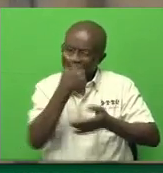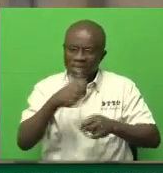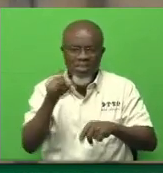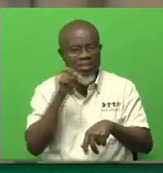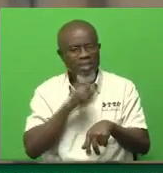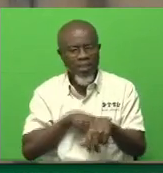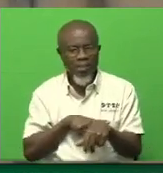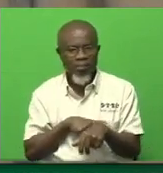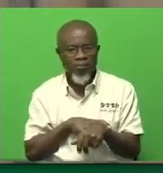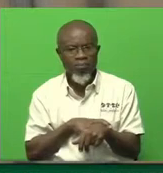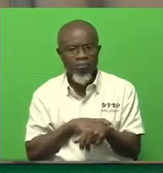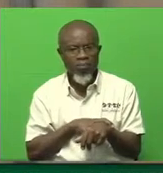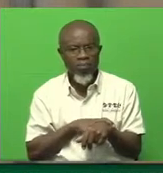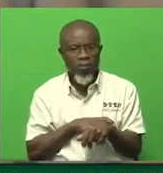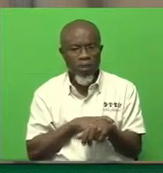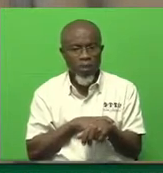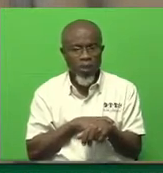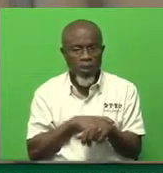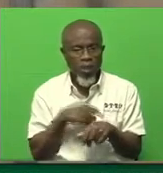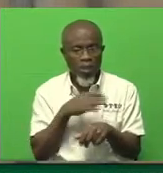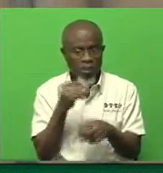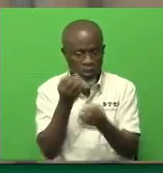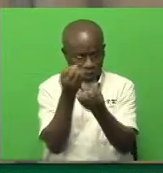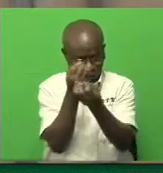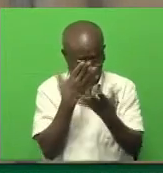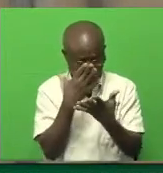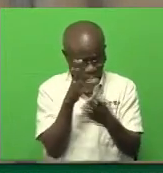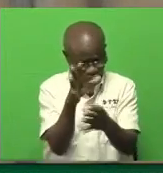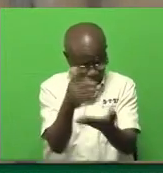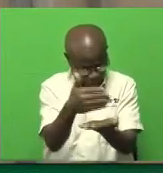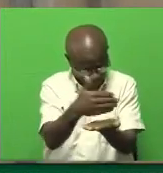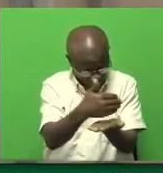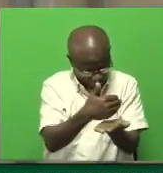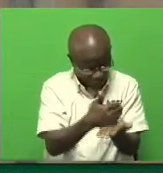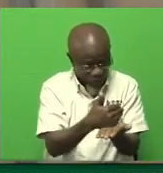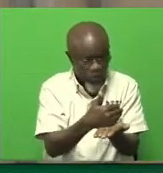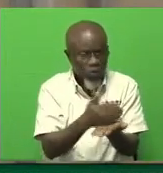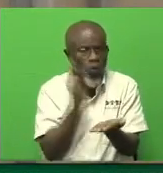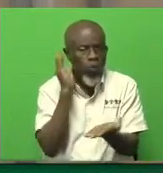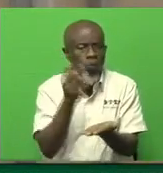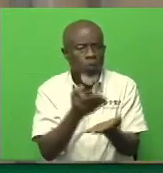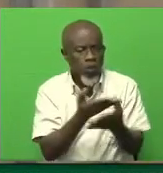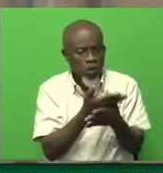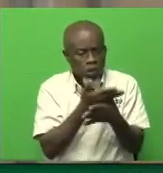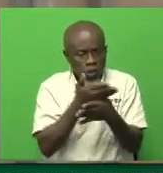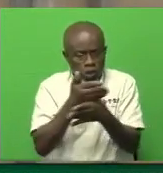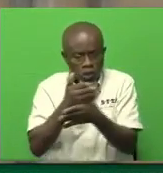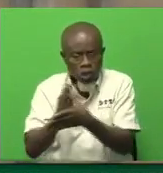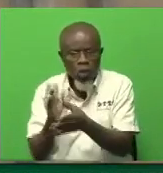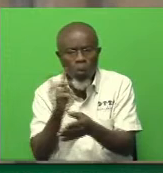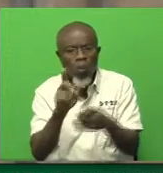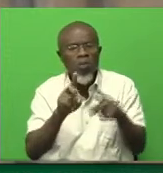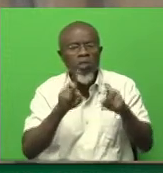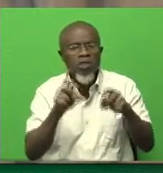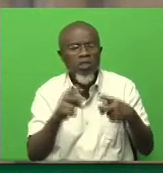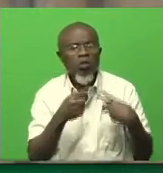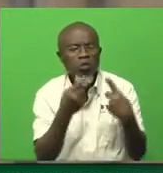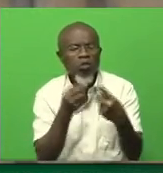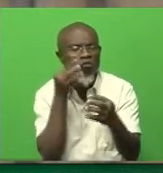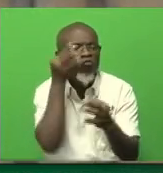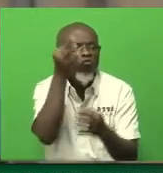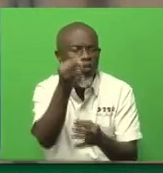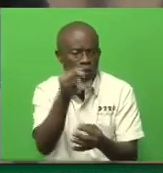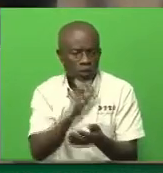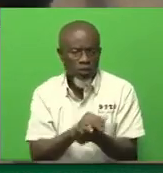and the data we will get from that will help us pinpoint where we need to go so let me share the data from January